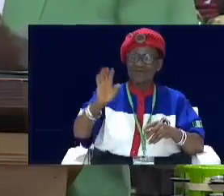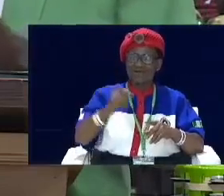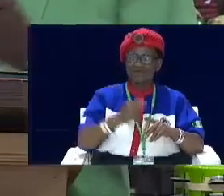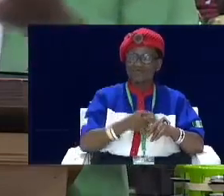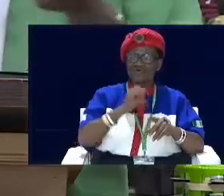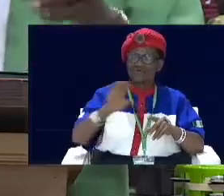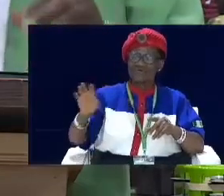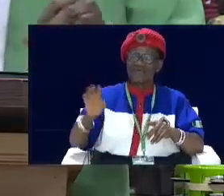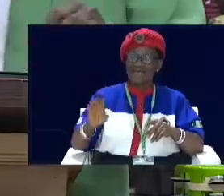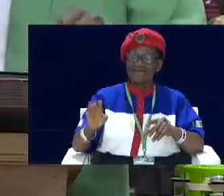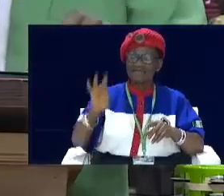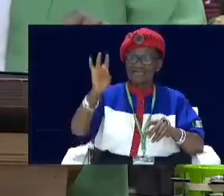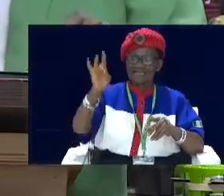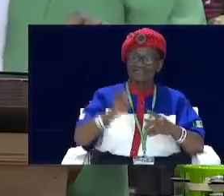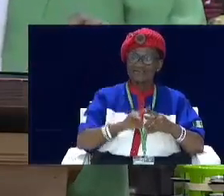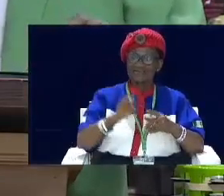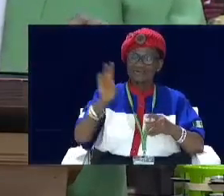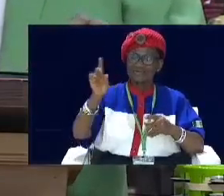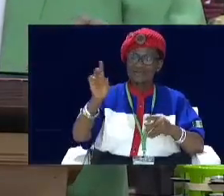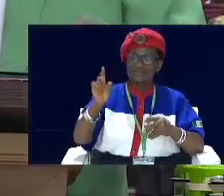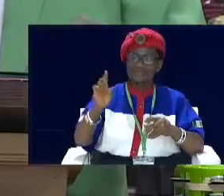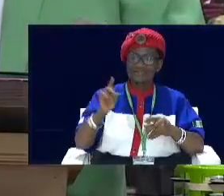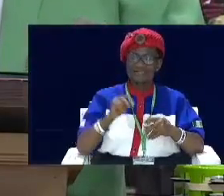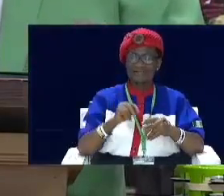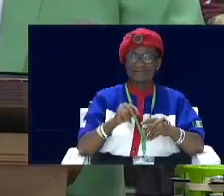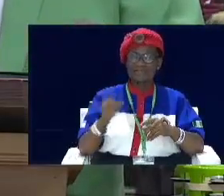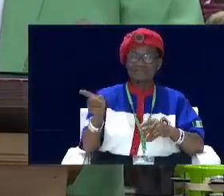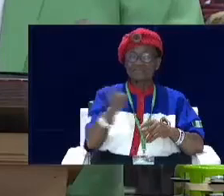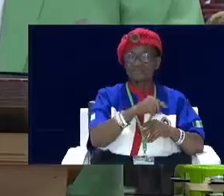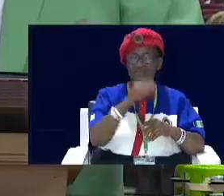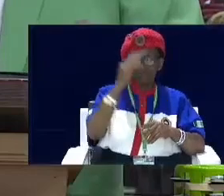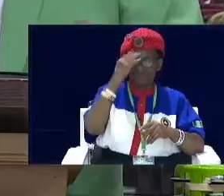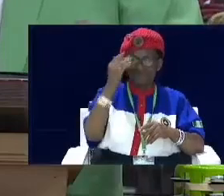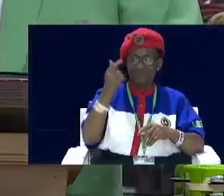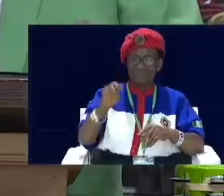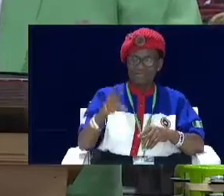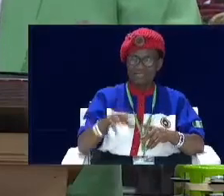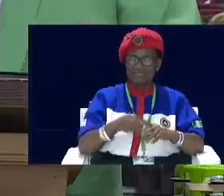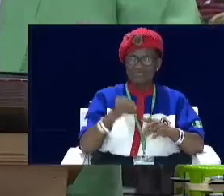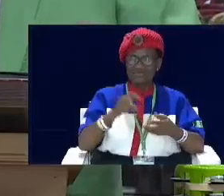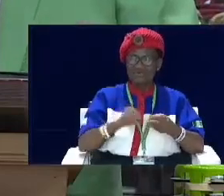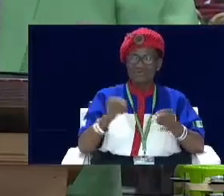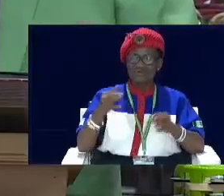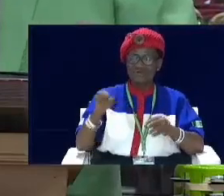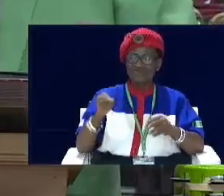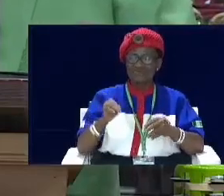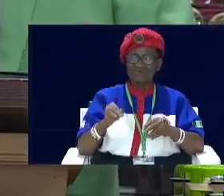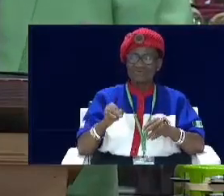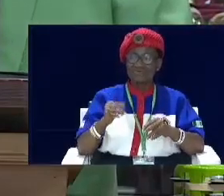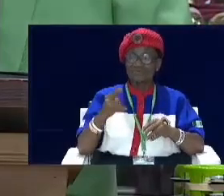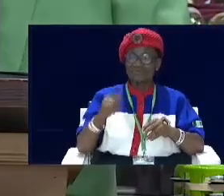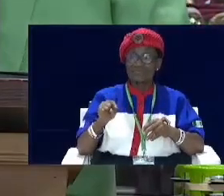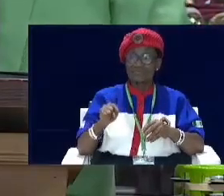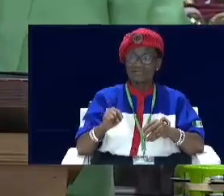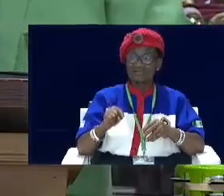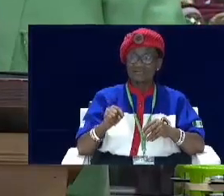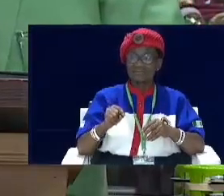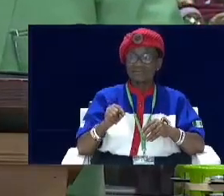8 to 17. Ẹsẹ̀ kẹjọ dé ìkẹtàdínlógún. You know the story of the Shunammite woman. Ẹ mọ ìtàn arábìnrin Shunemu yẹn.